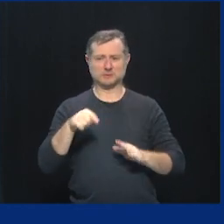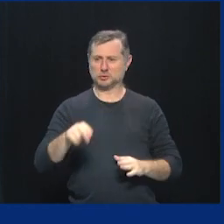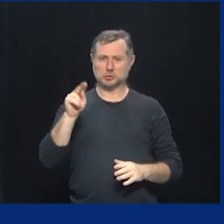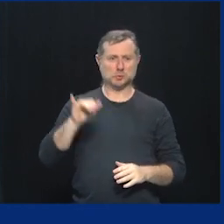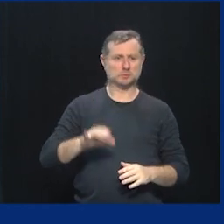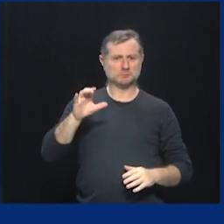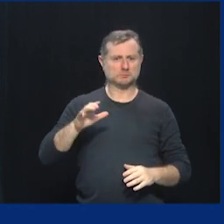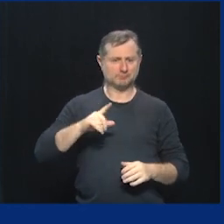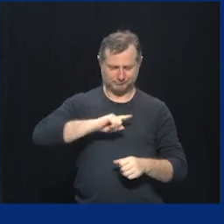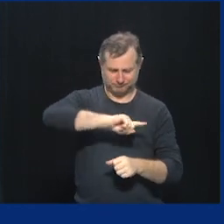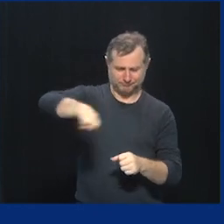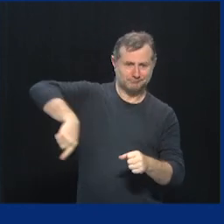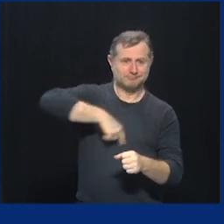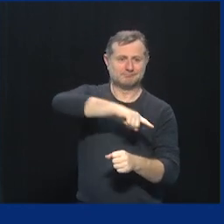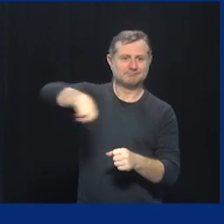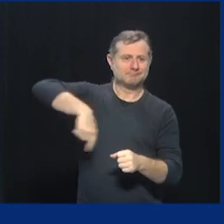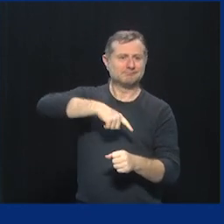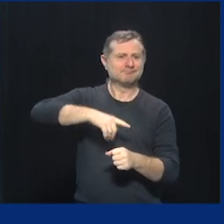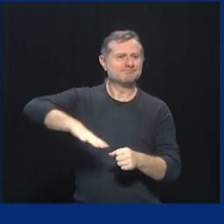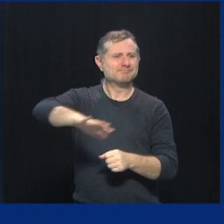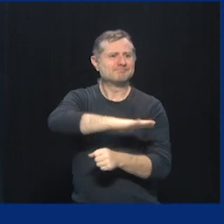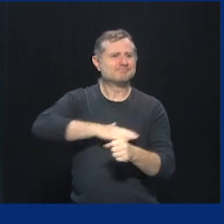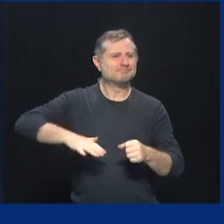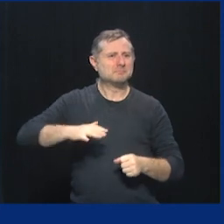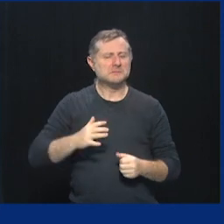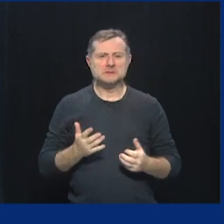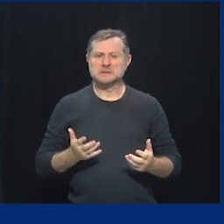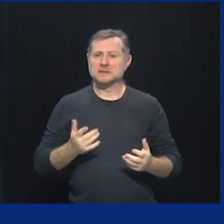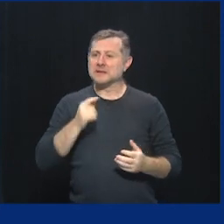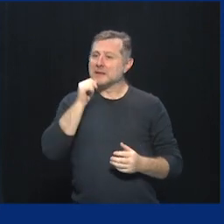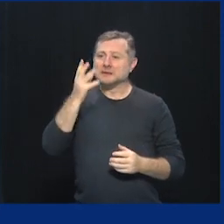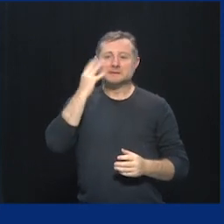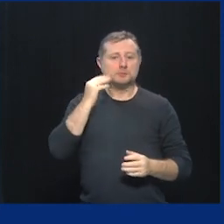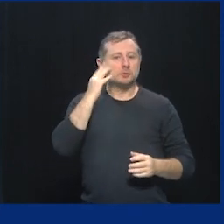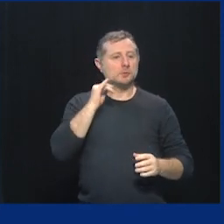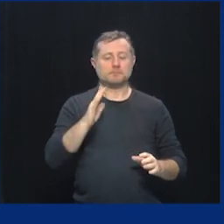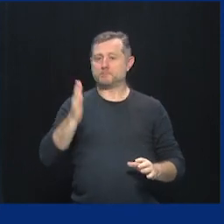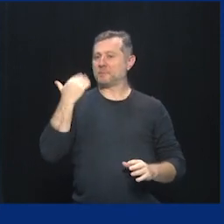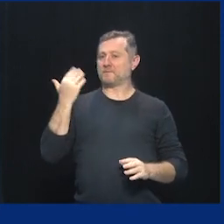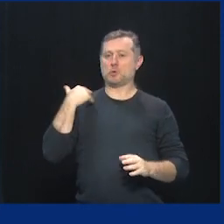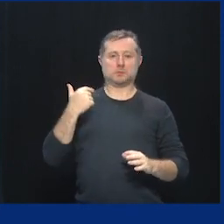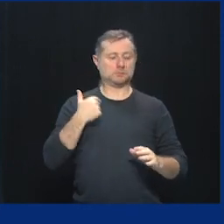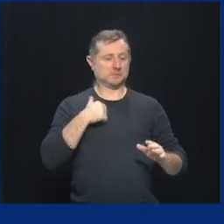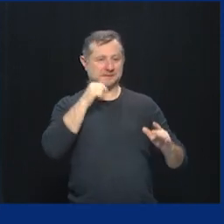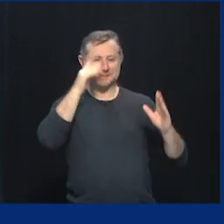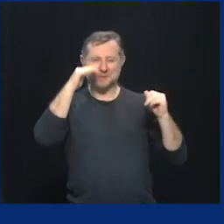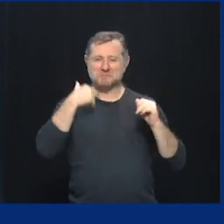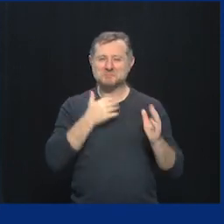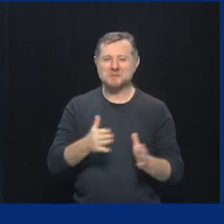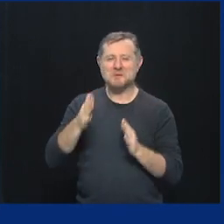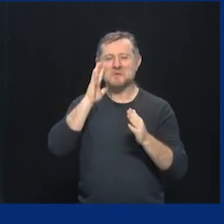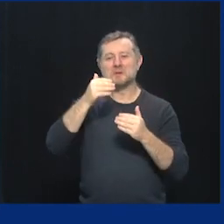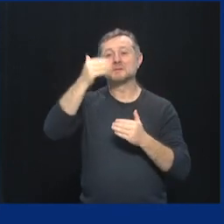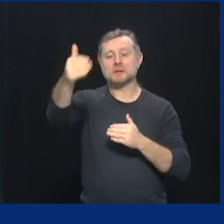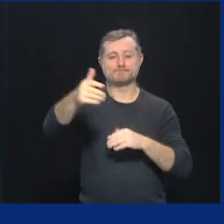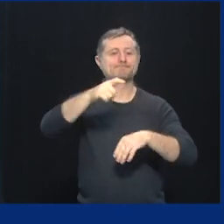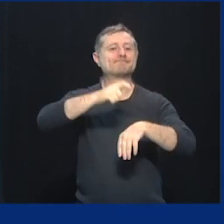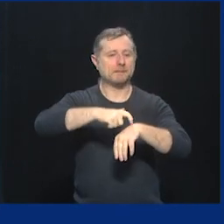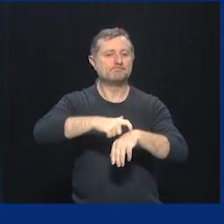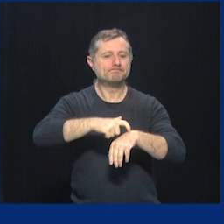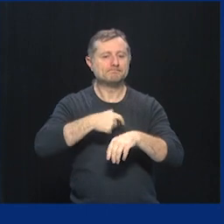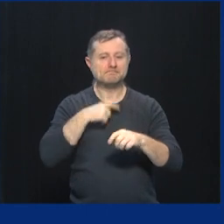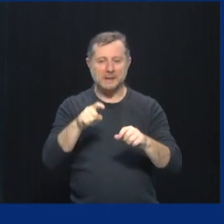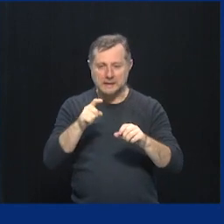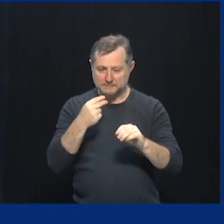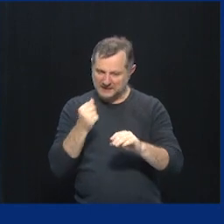areas. We haven't experienced this before, but we should expect it the next time. And that means we have to continue investments in infrastructure,